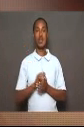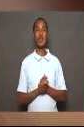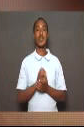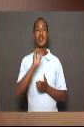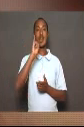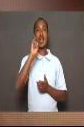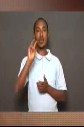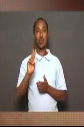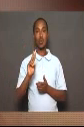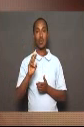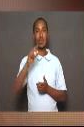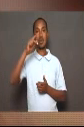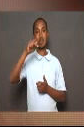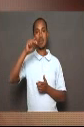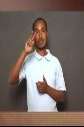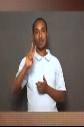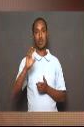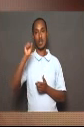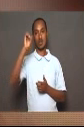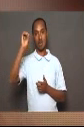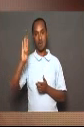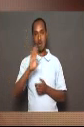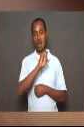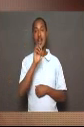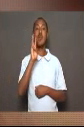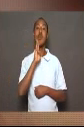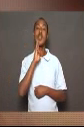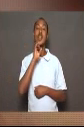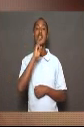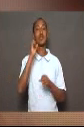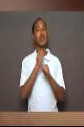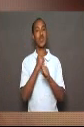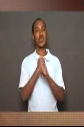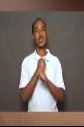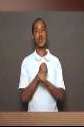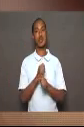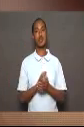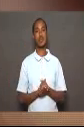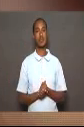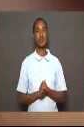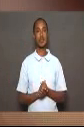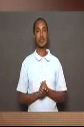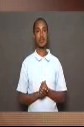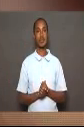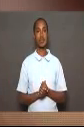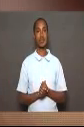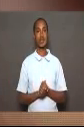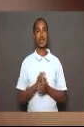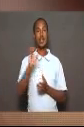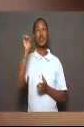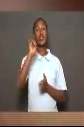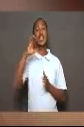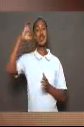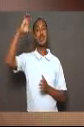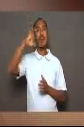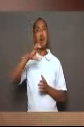iodine, potassium sulfate, and water are produced. The oxidizing